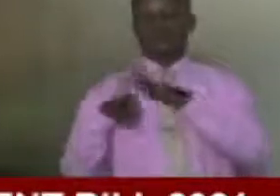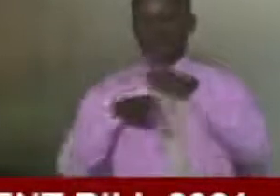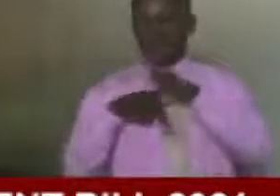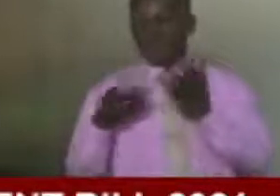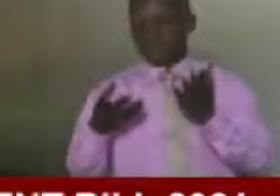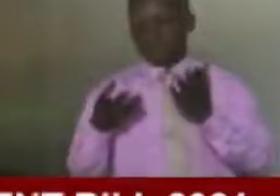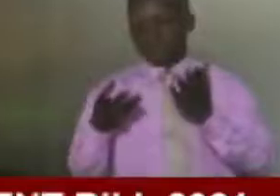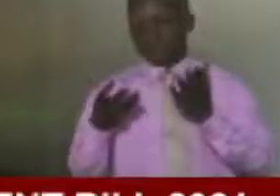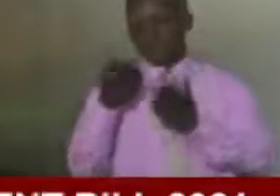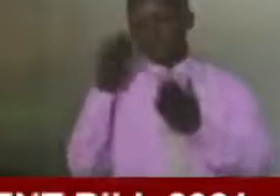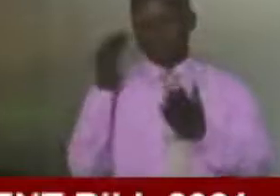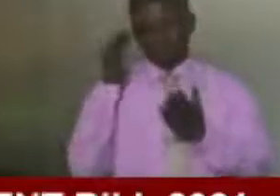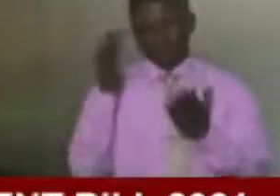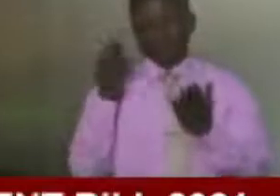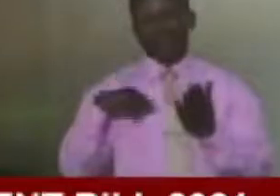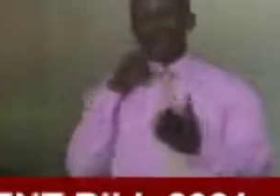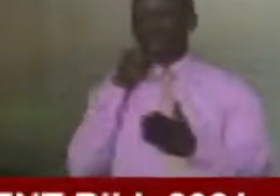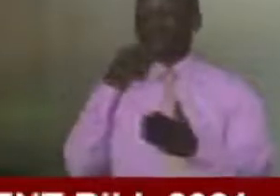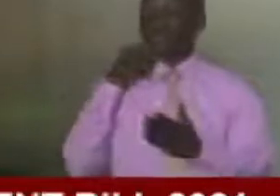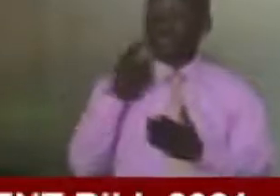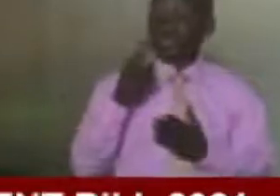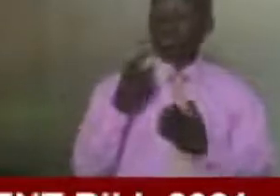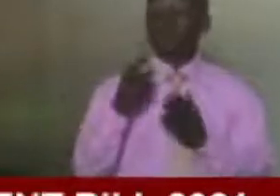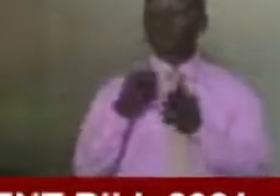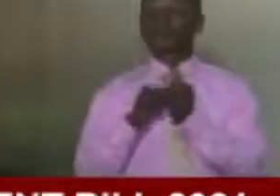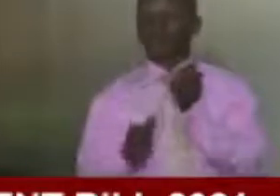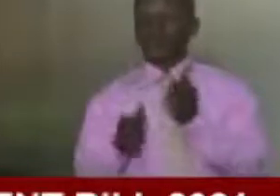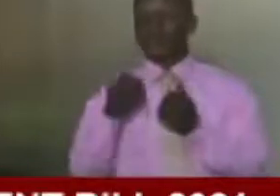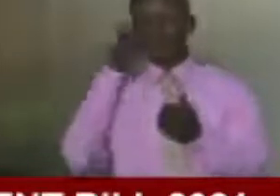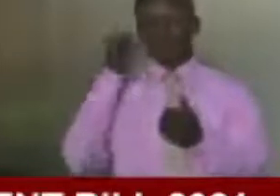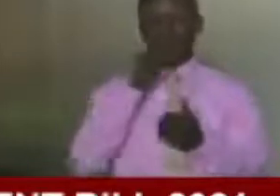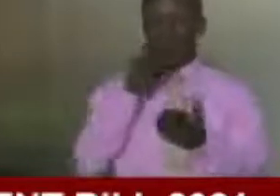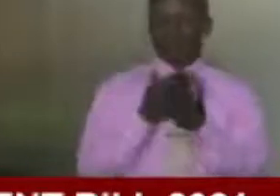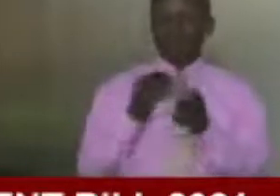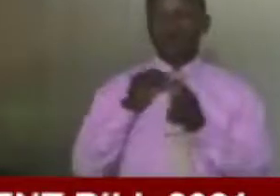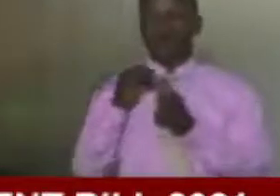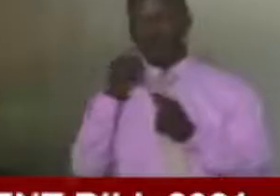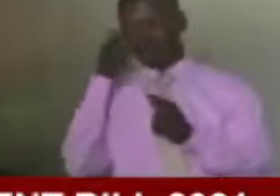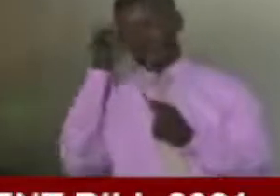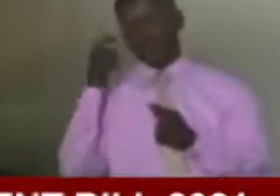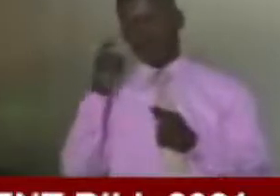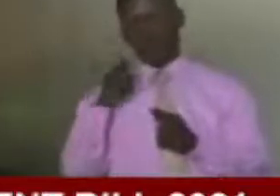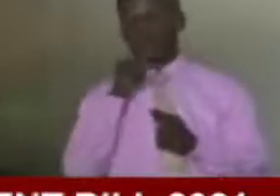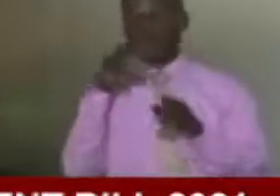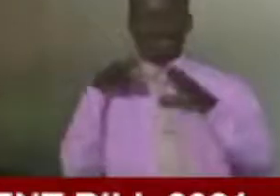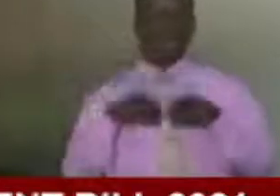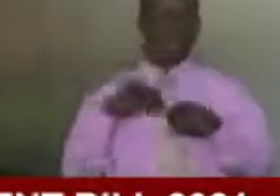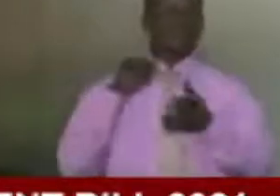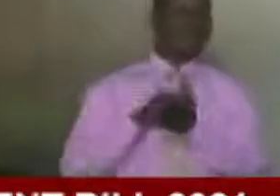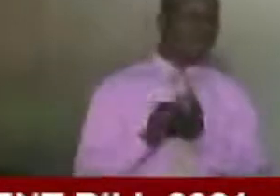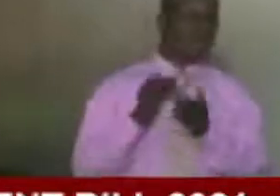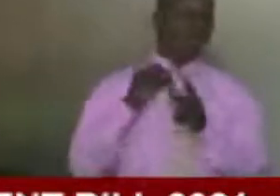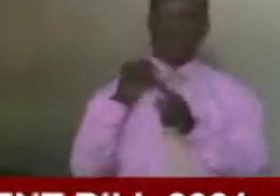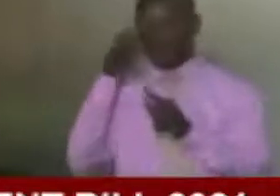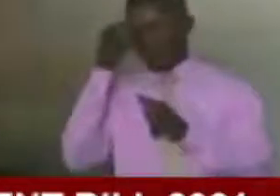primaries. You know, we are not saying drop it because it is not good or because we do not accept that there are problems with the